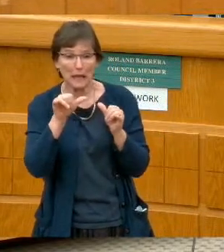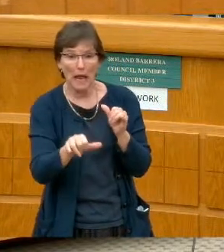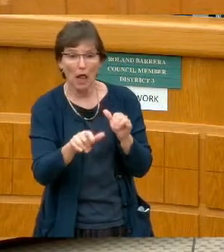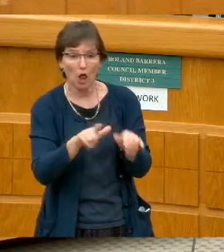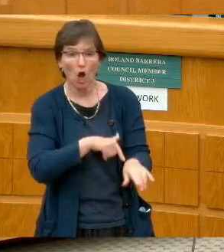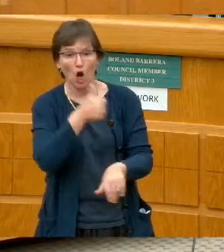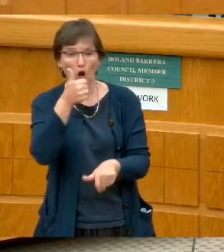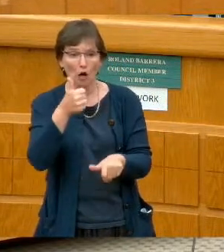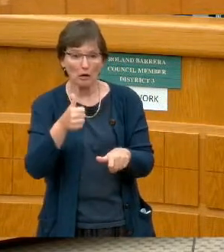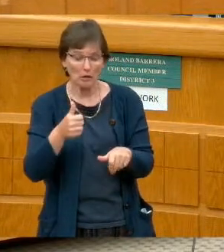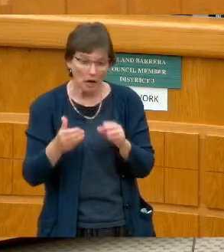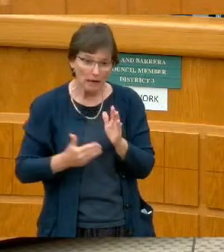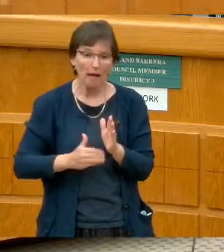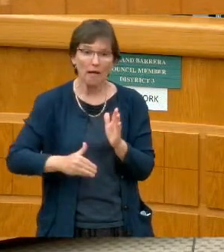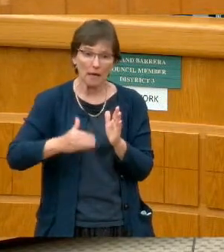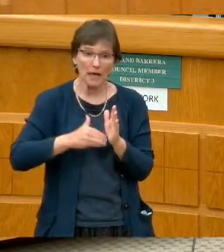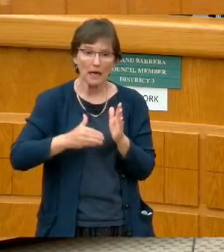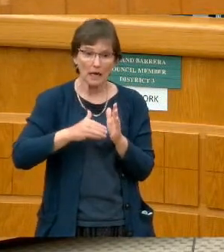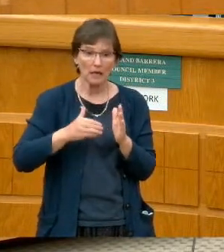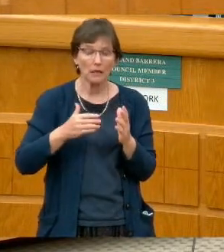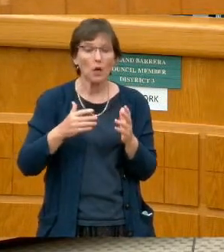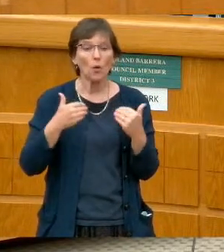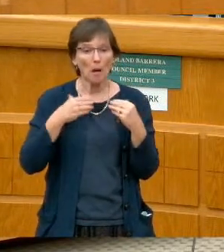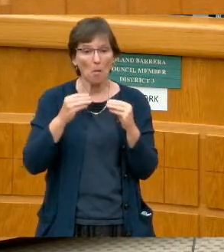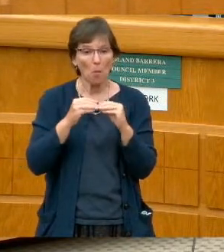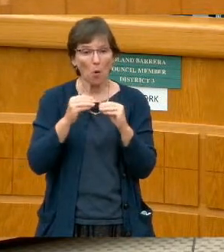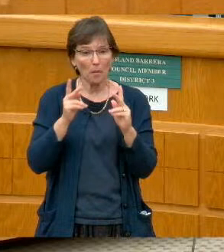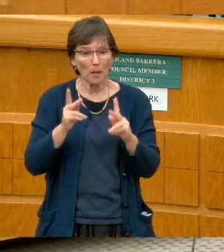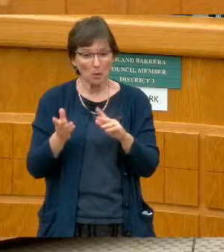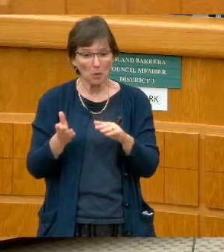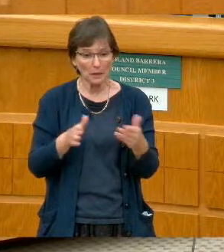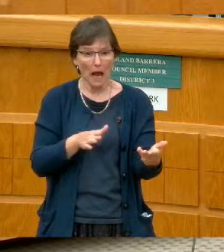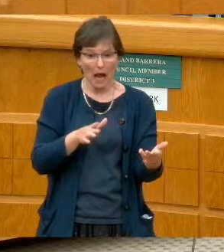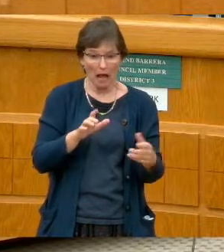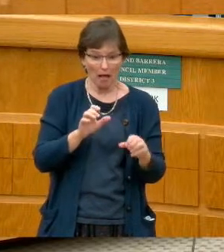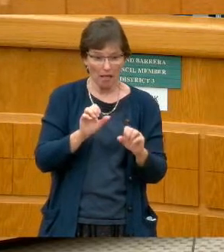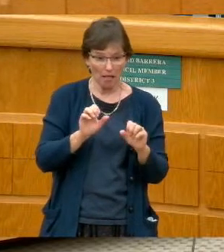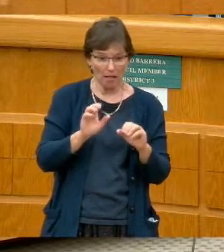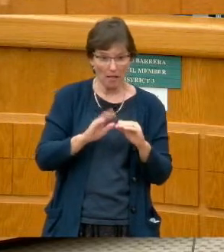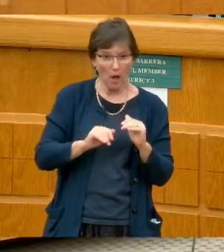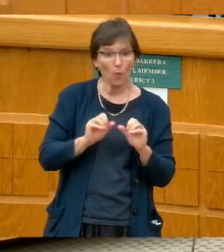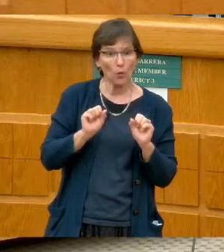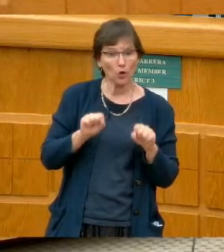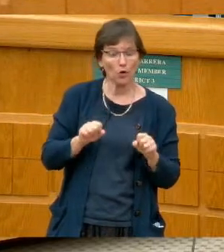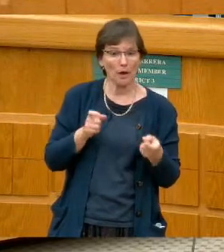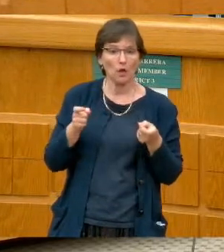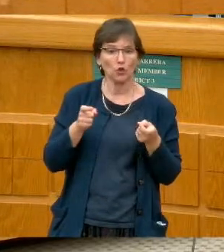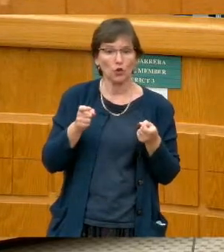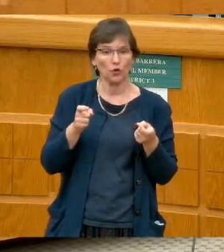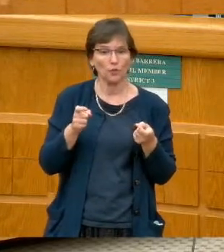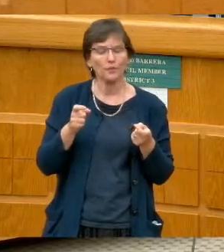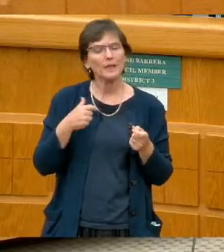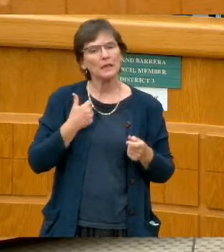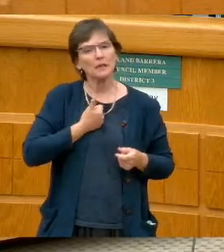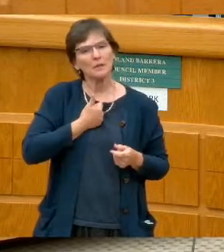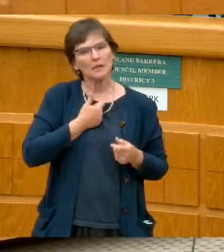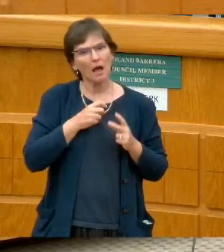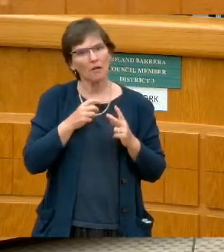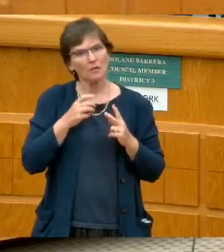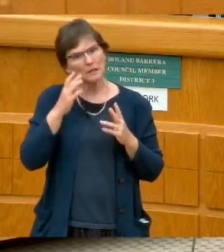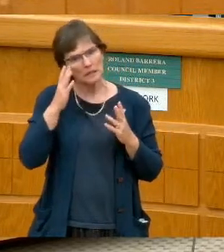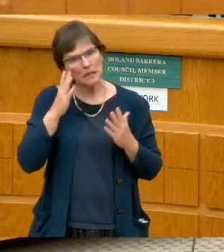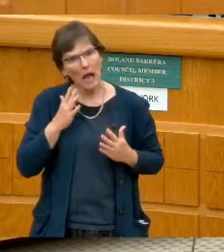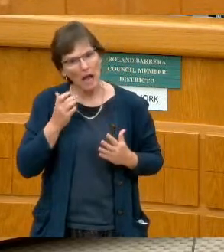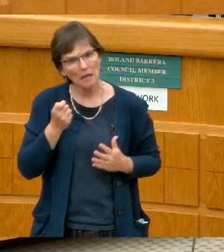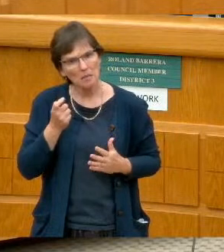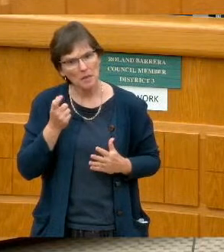nurses. We had more people dying than we could handle. And it's sad to me